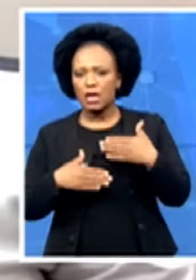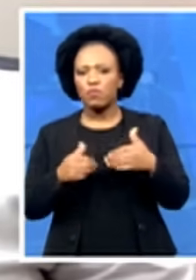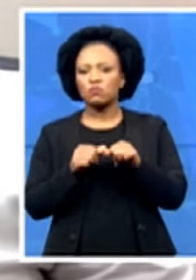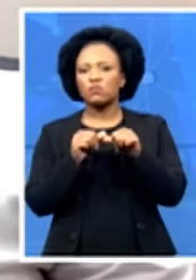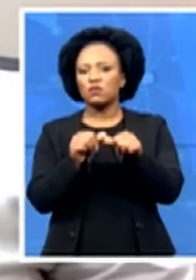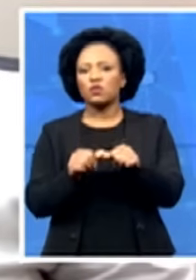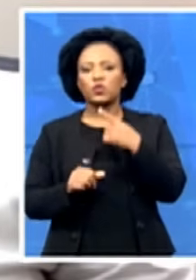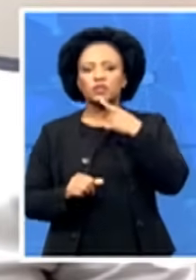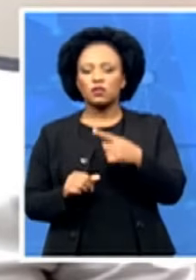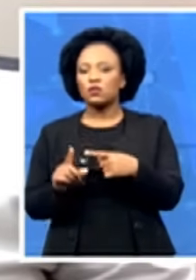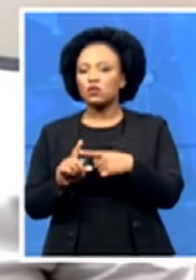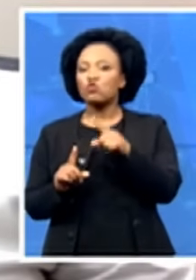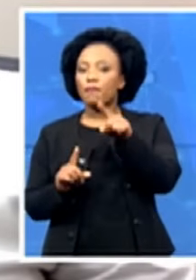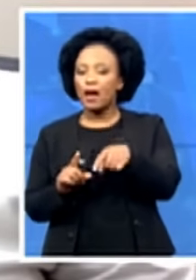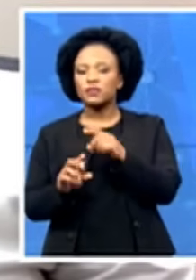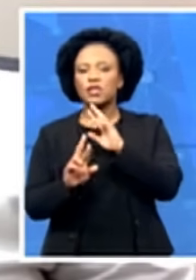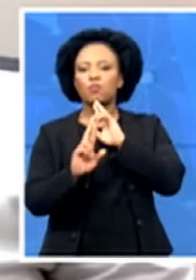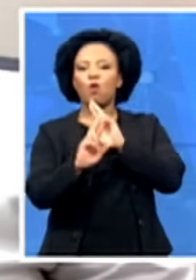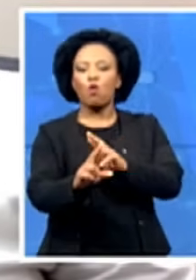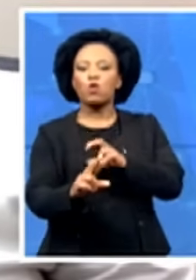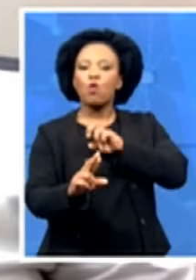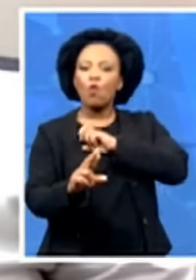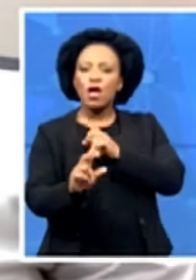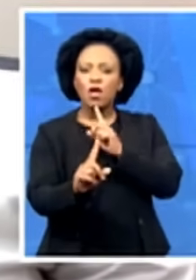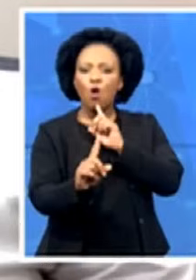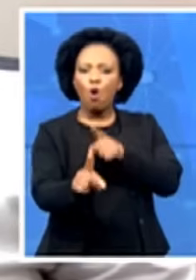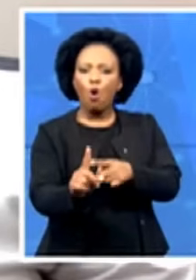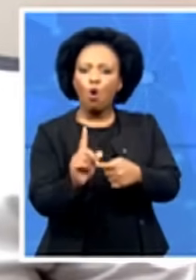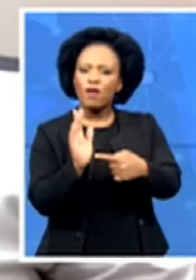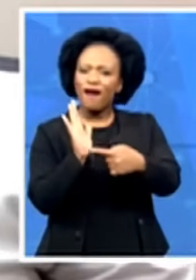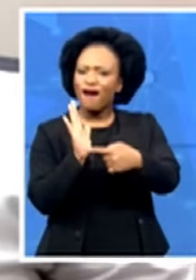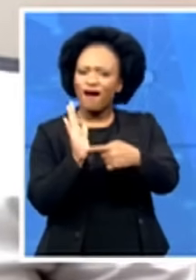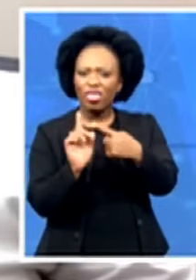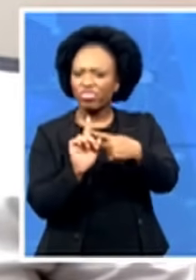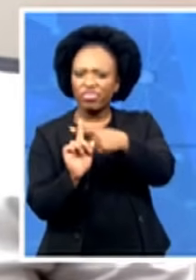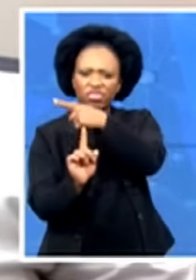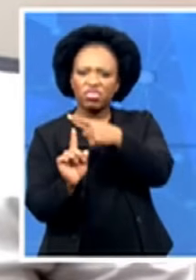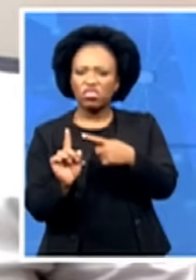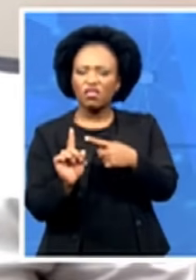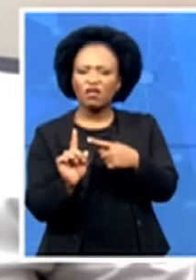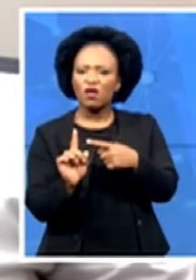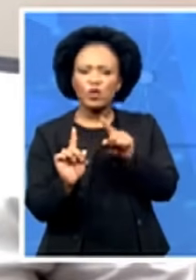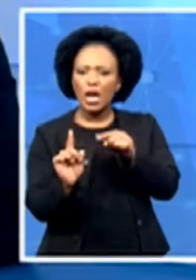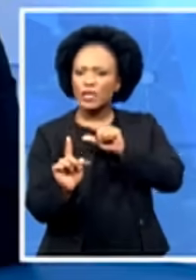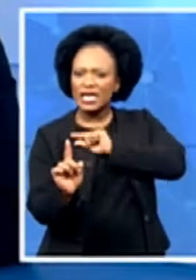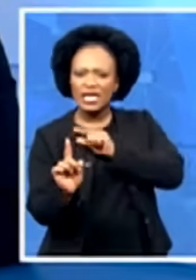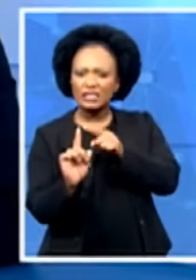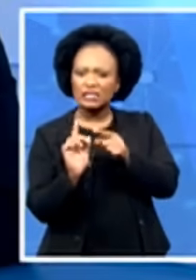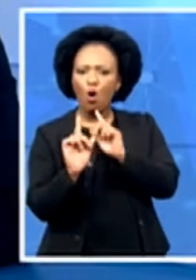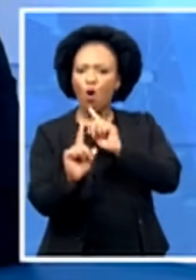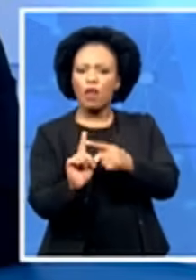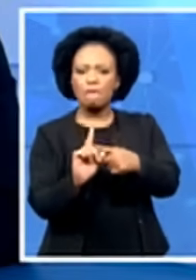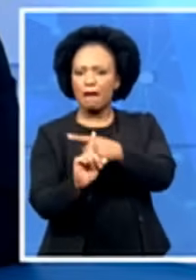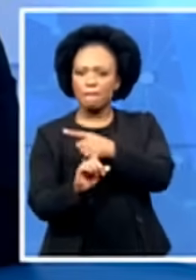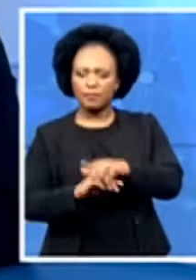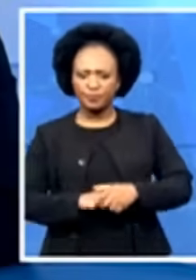you are in contempt, this is what you are likely to face should you be found guilty of this contempt proceeding. Now, Mr. Makangela, please hold your